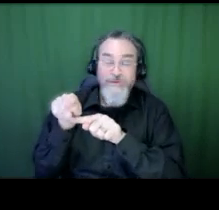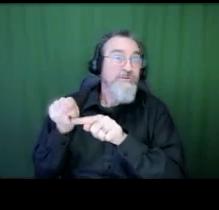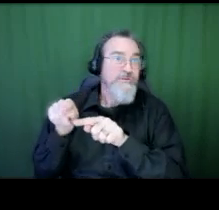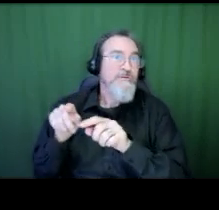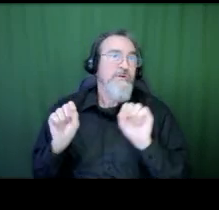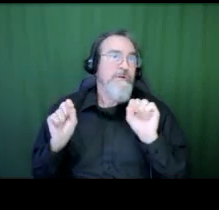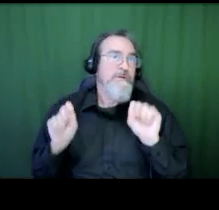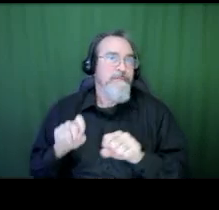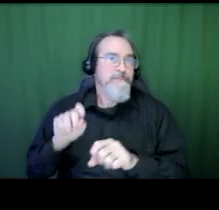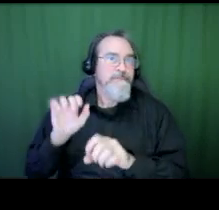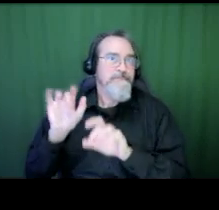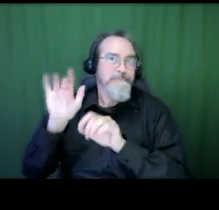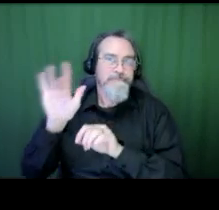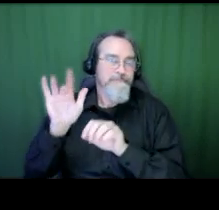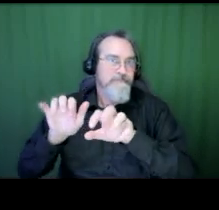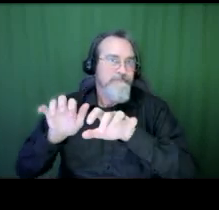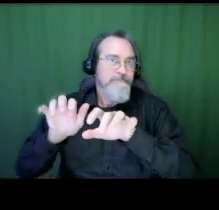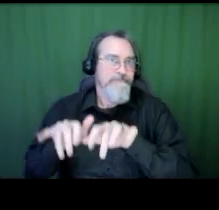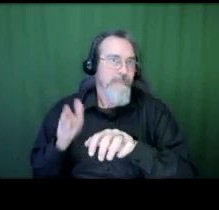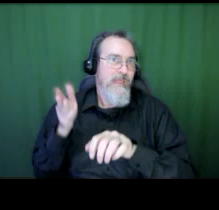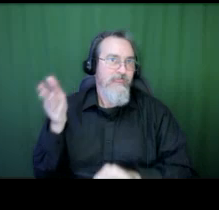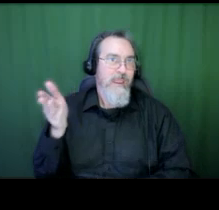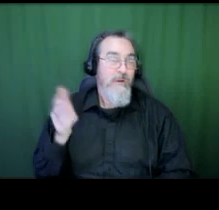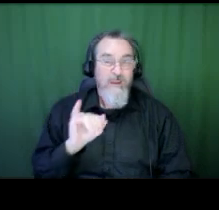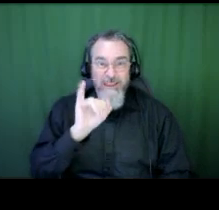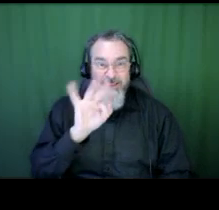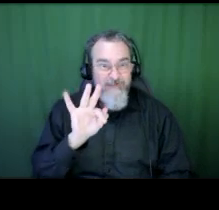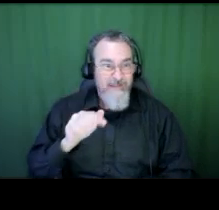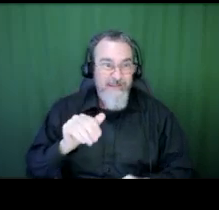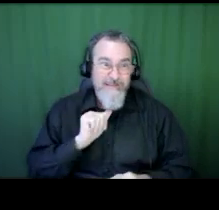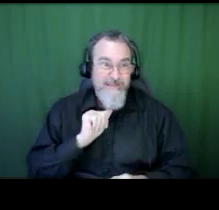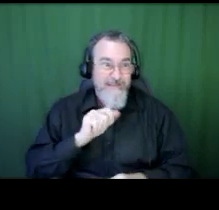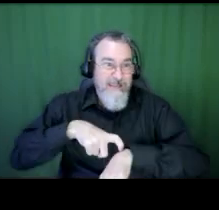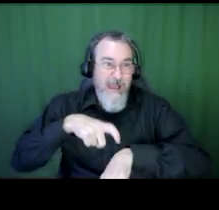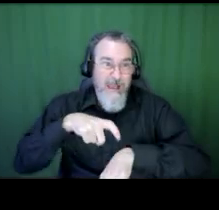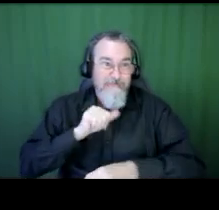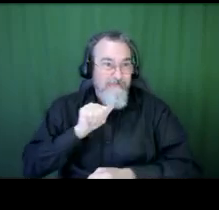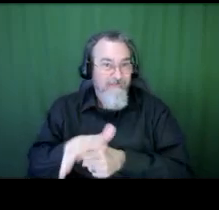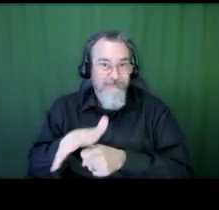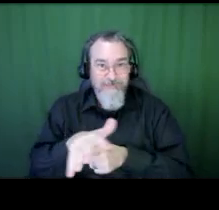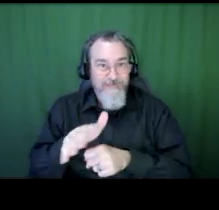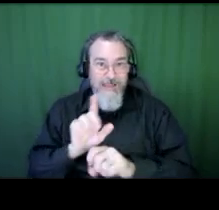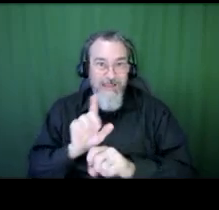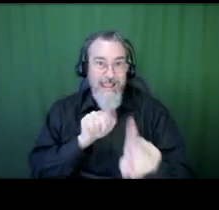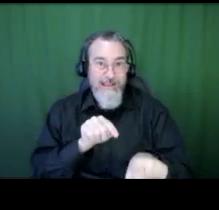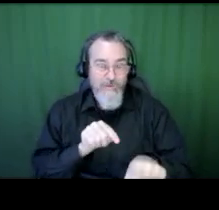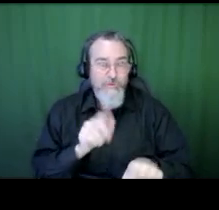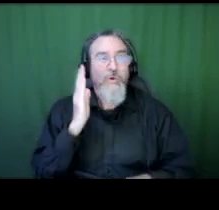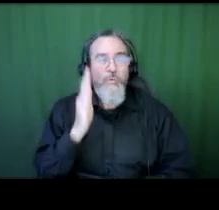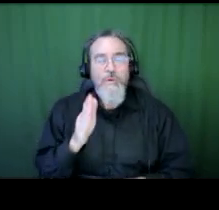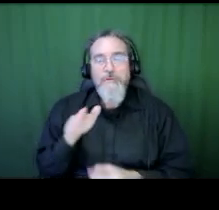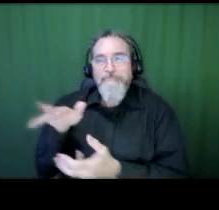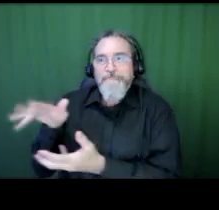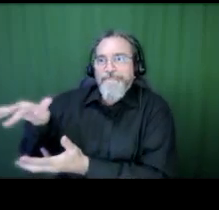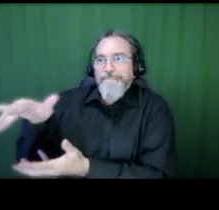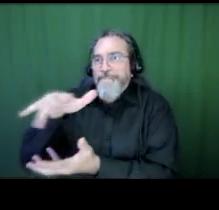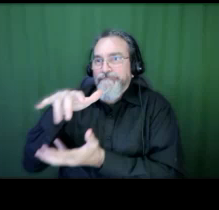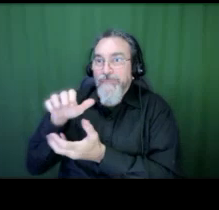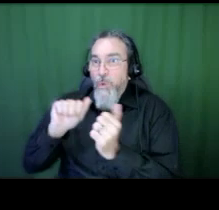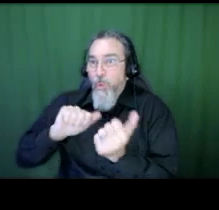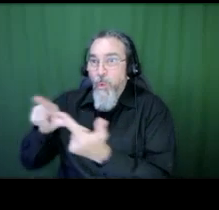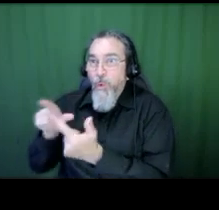to your question directly during the symposium, our project teams will collect those and provide the emails to the project team. So please let us know